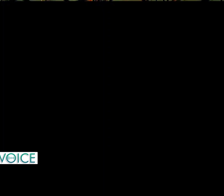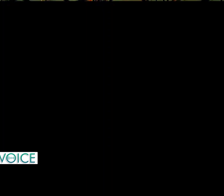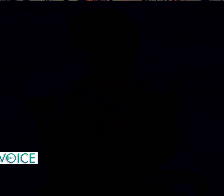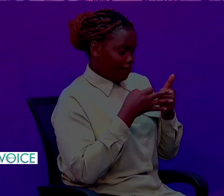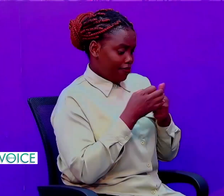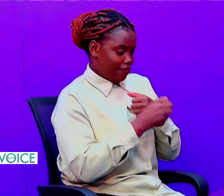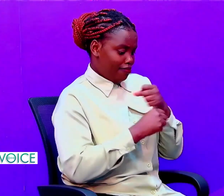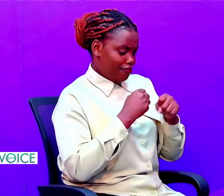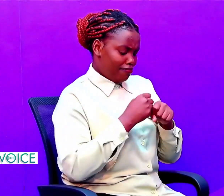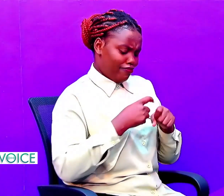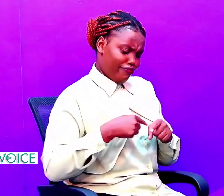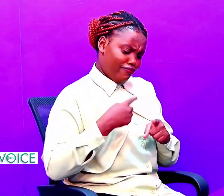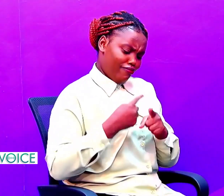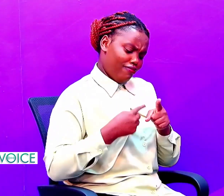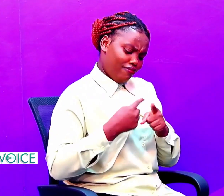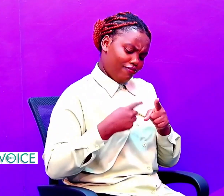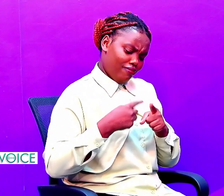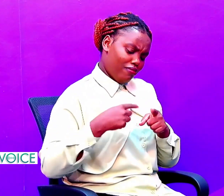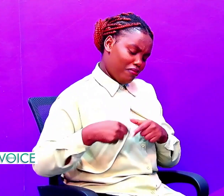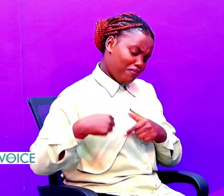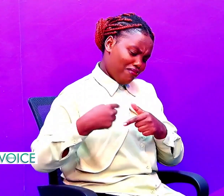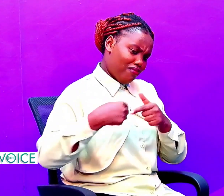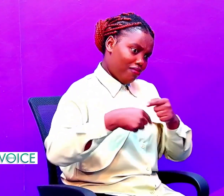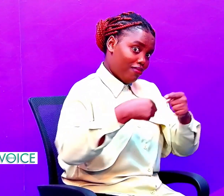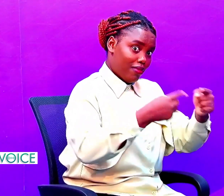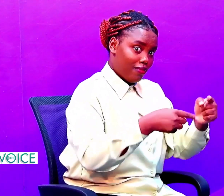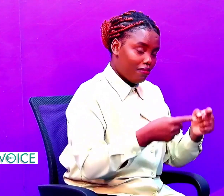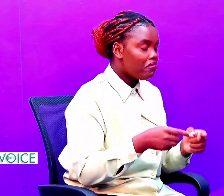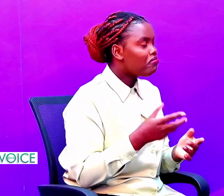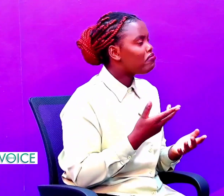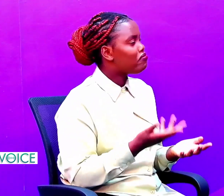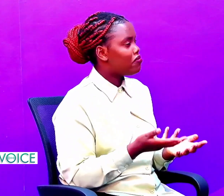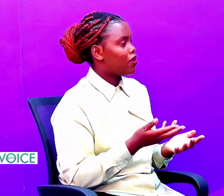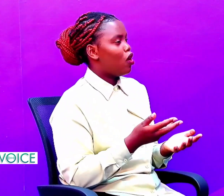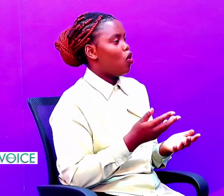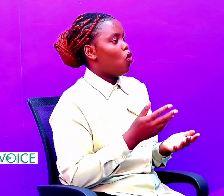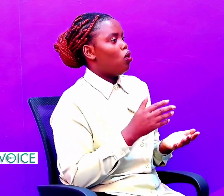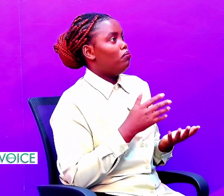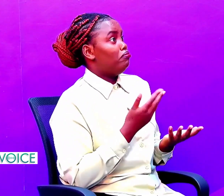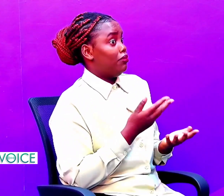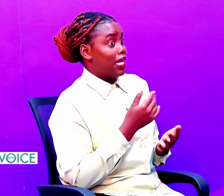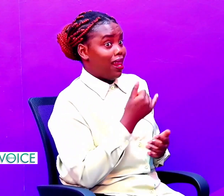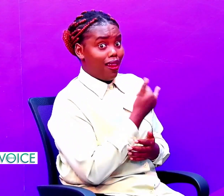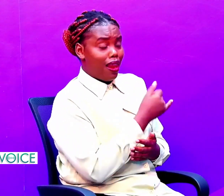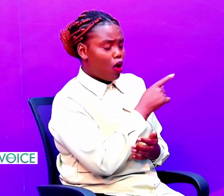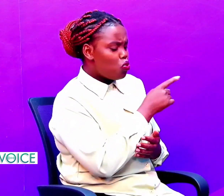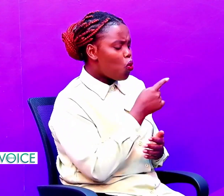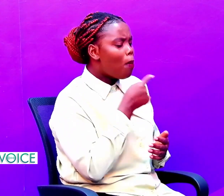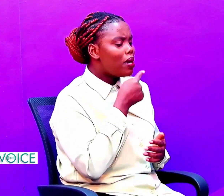So now I want to tell us, 18 years you've lived with epilepsy.